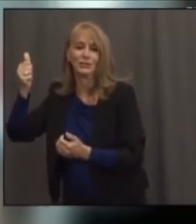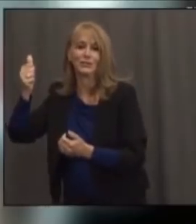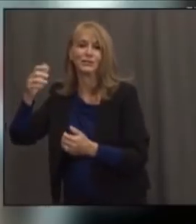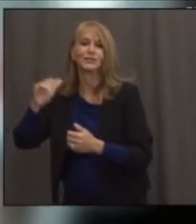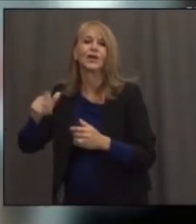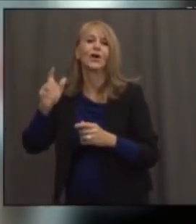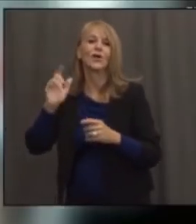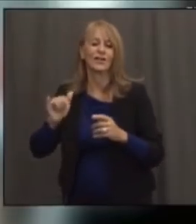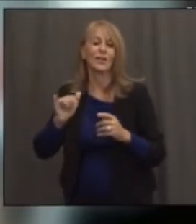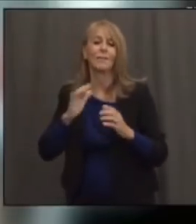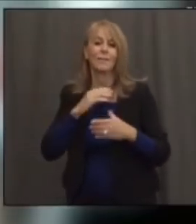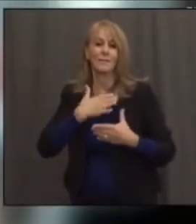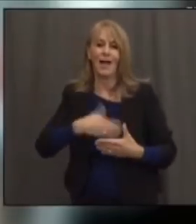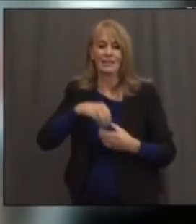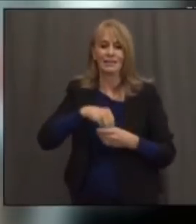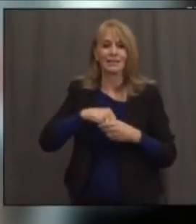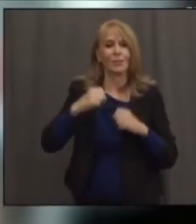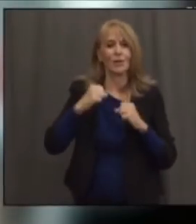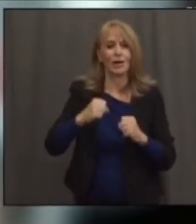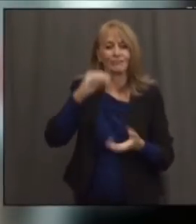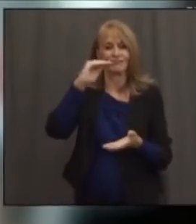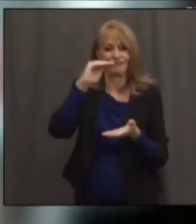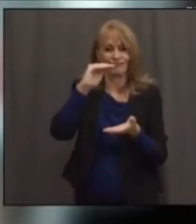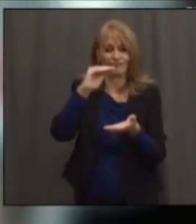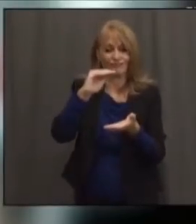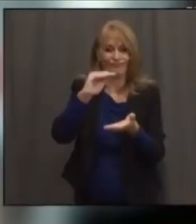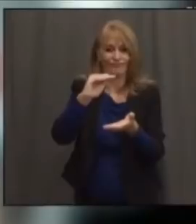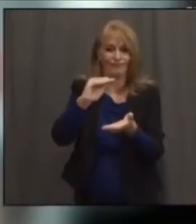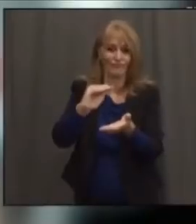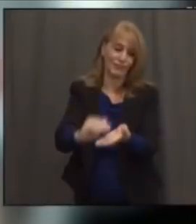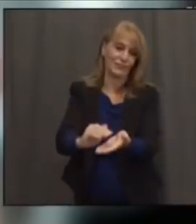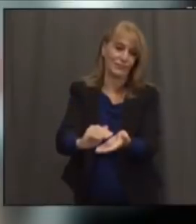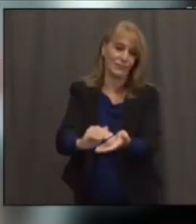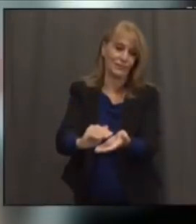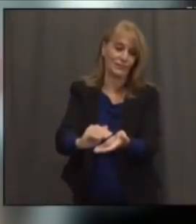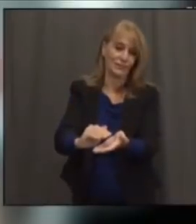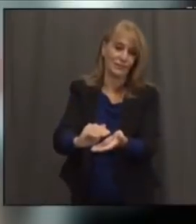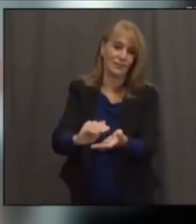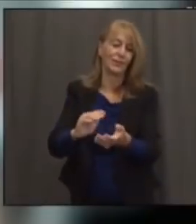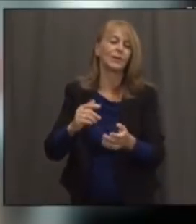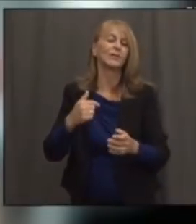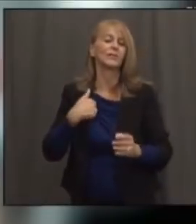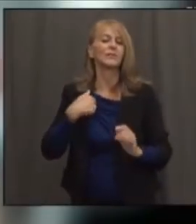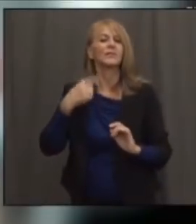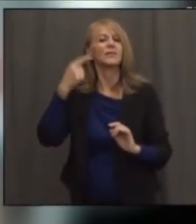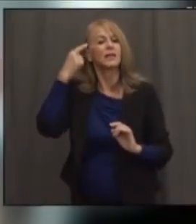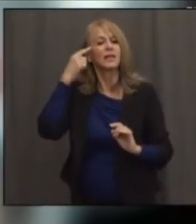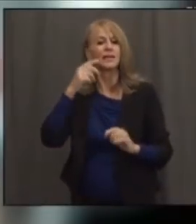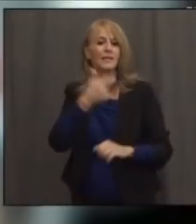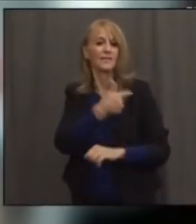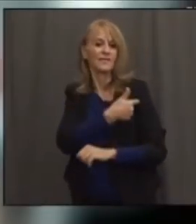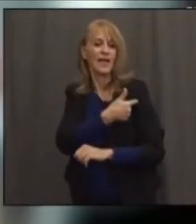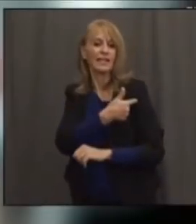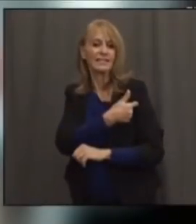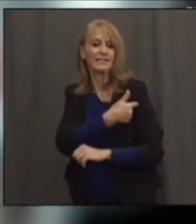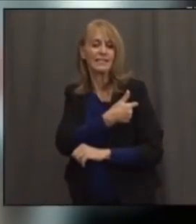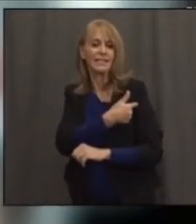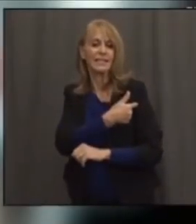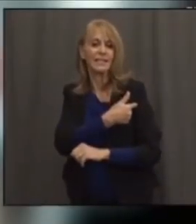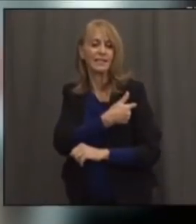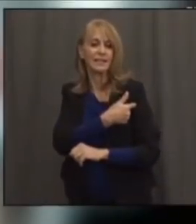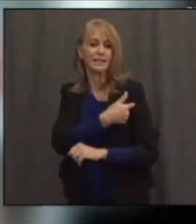in neutralizing antibodies for those above the age of 65. There's reason to believe that the vaccines are going to